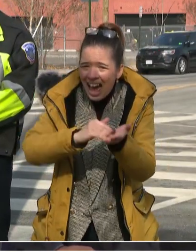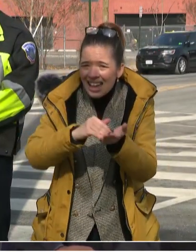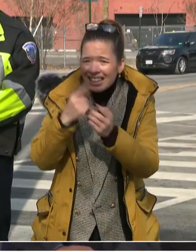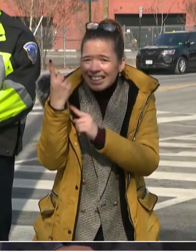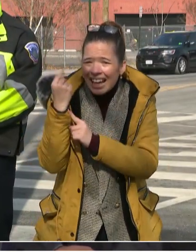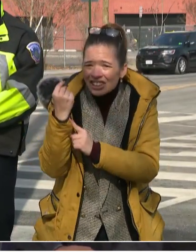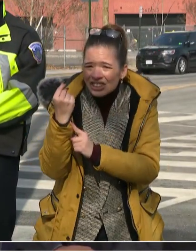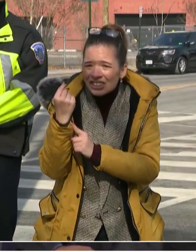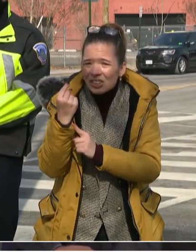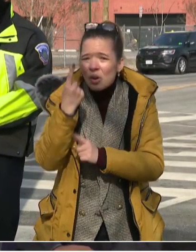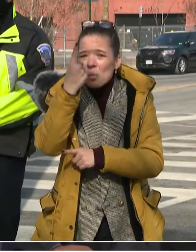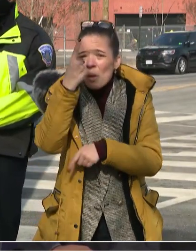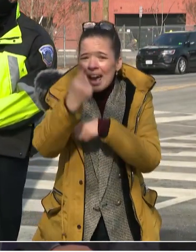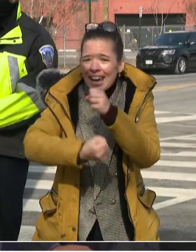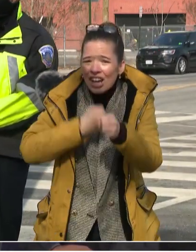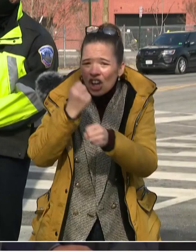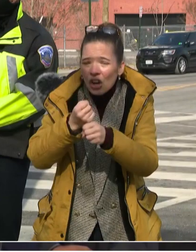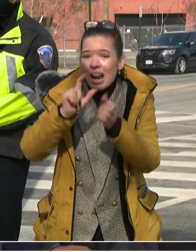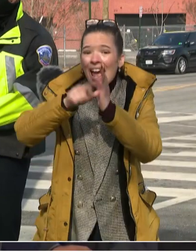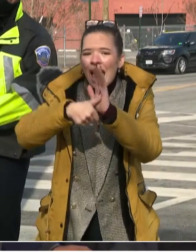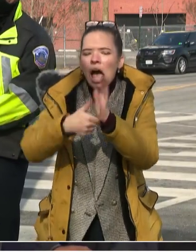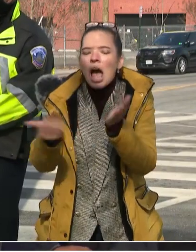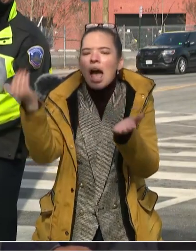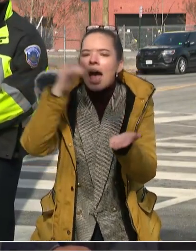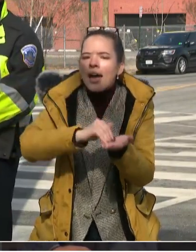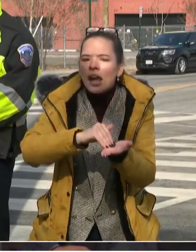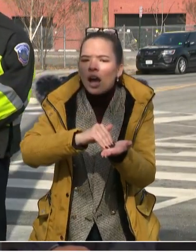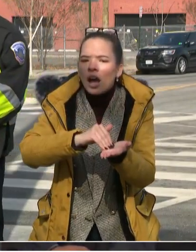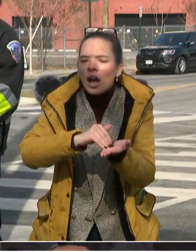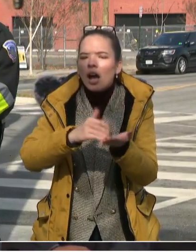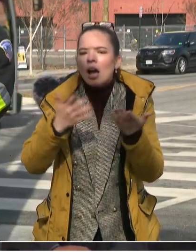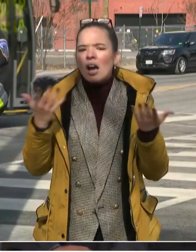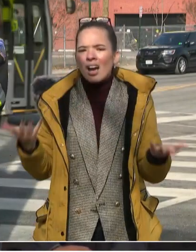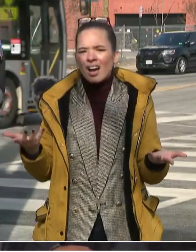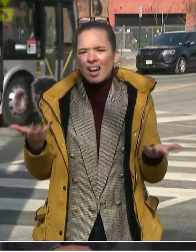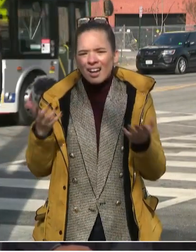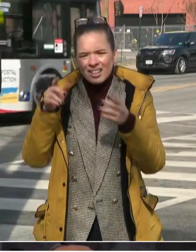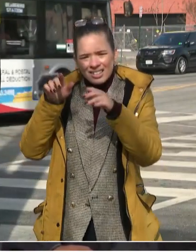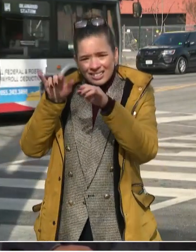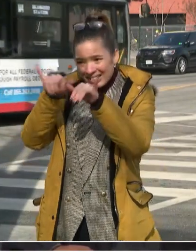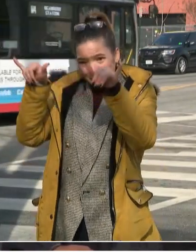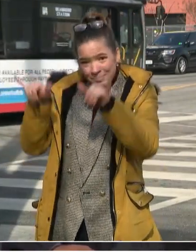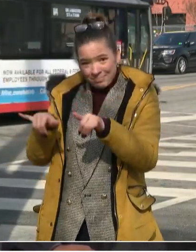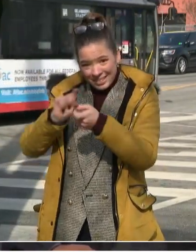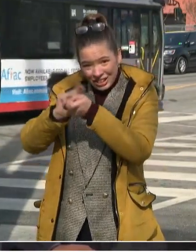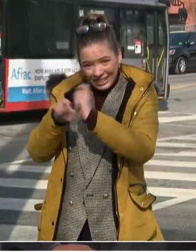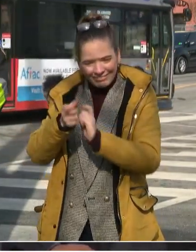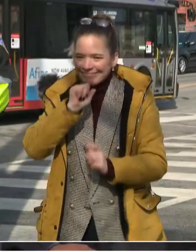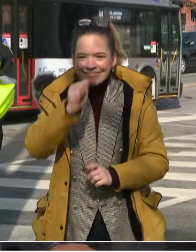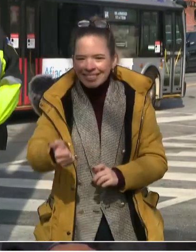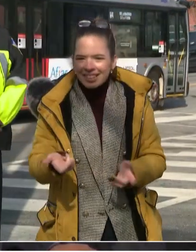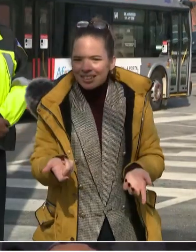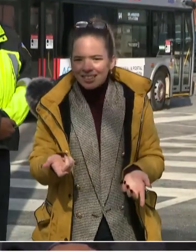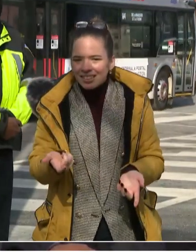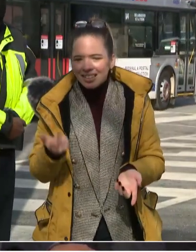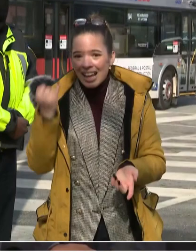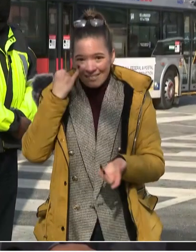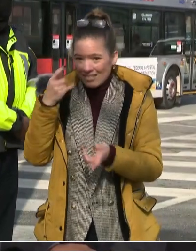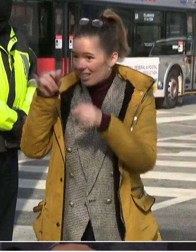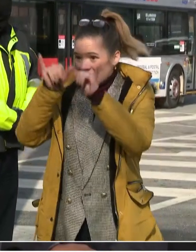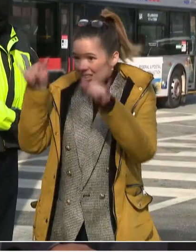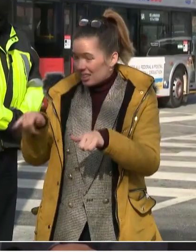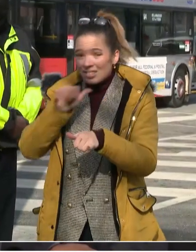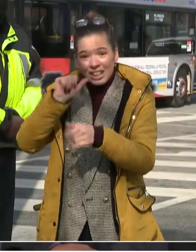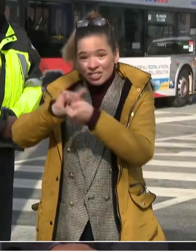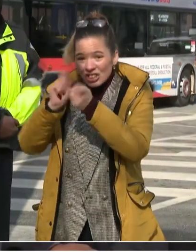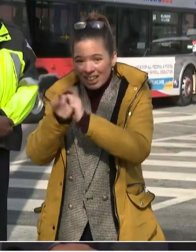a year later. What has changed in the system? What we know that has changed in the system is that the number of arrests have went up. But